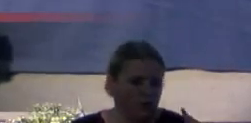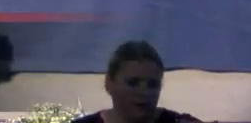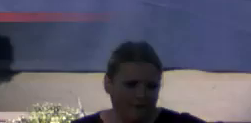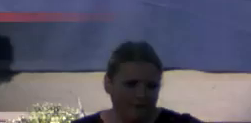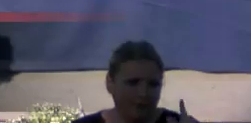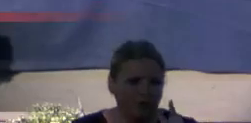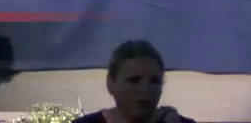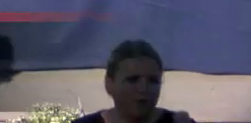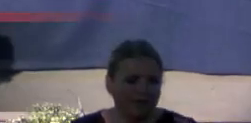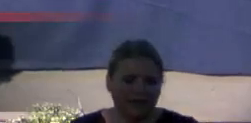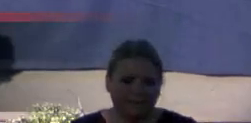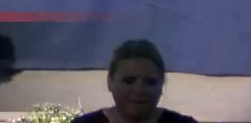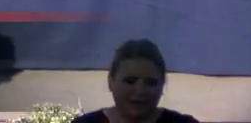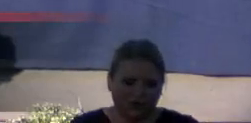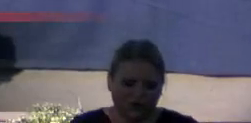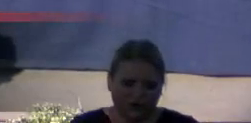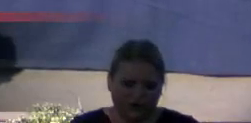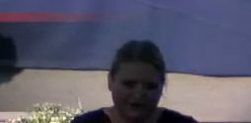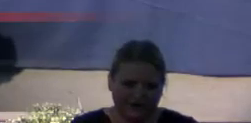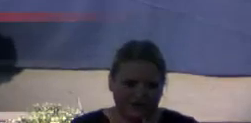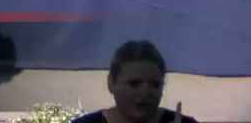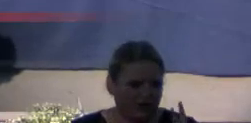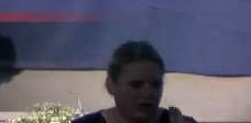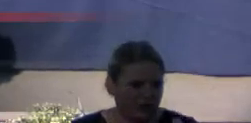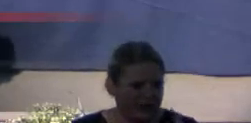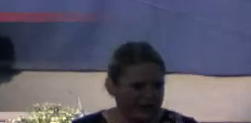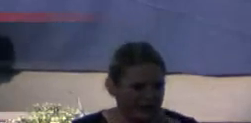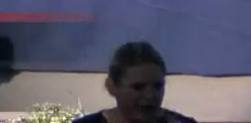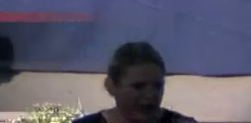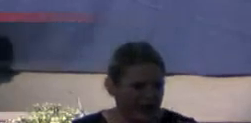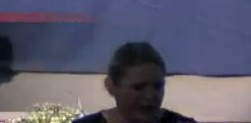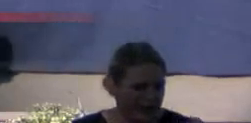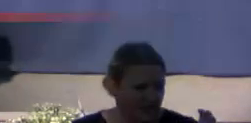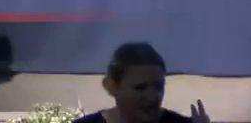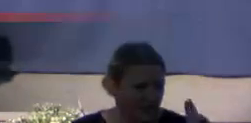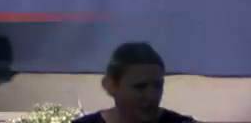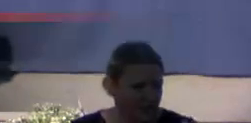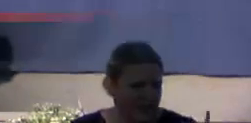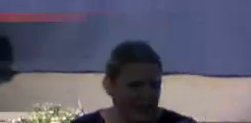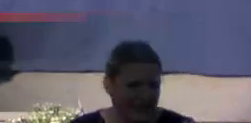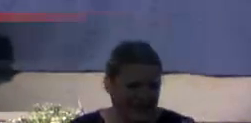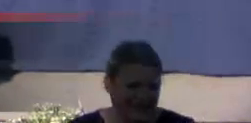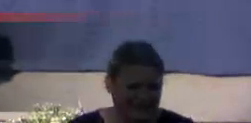fall, majoring in nursing. Valedictorian Kristana Craig.